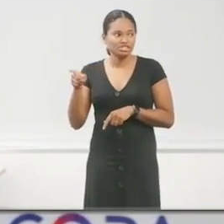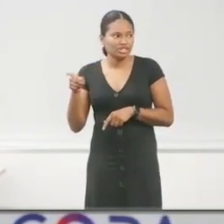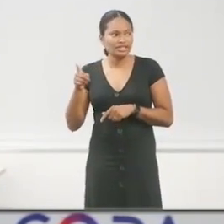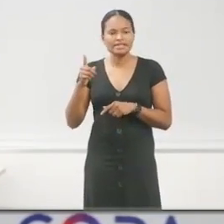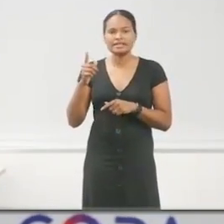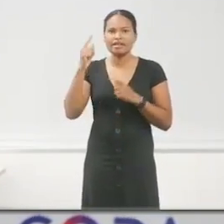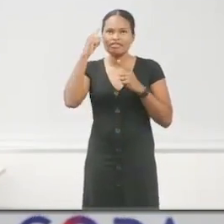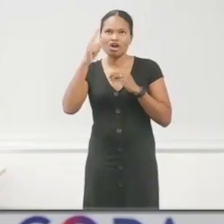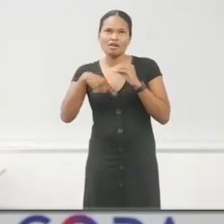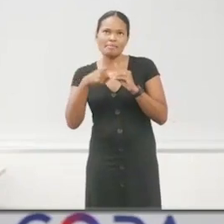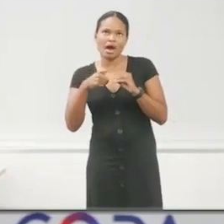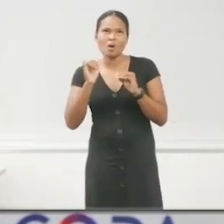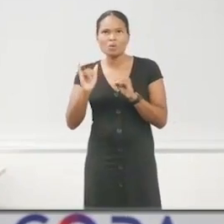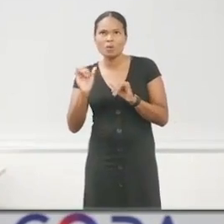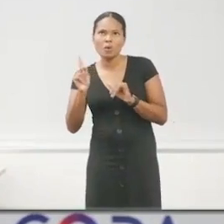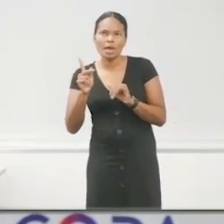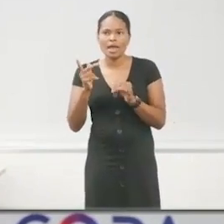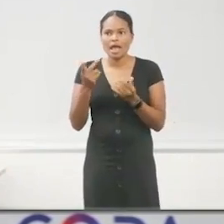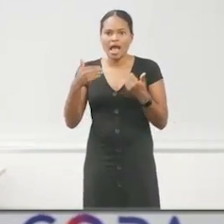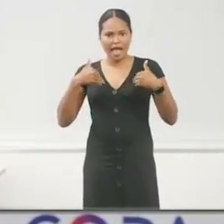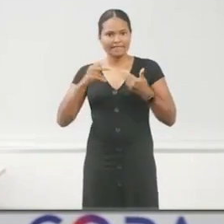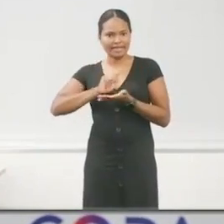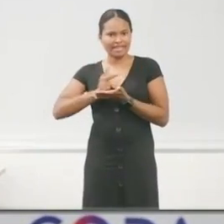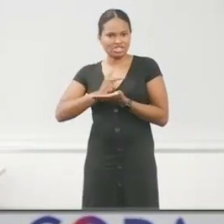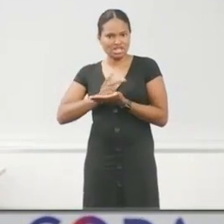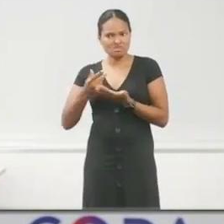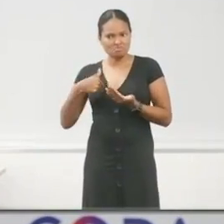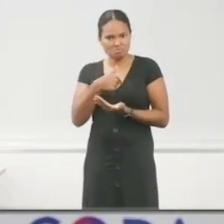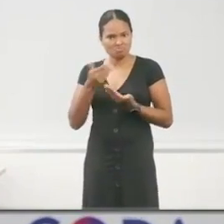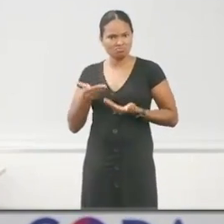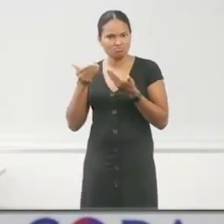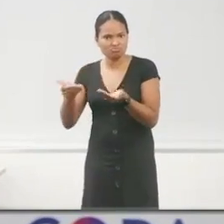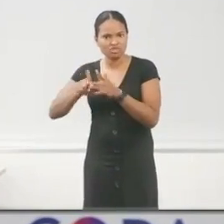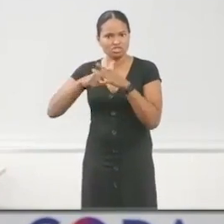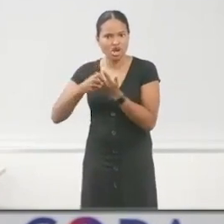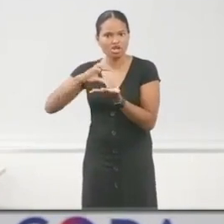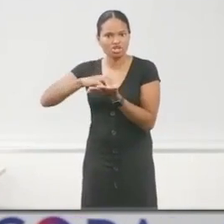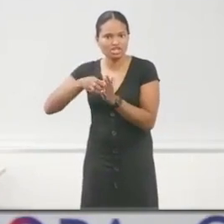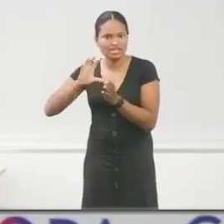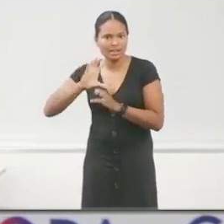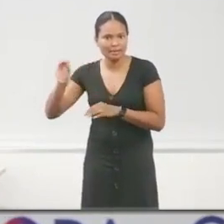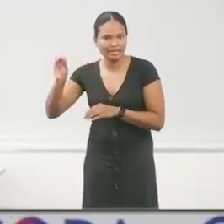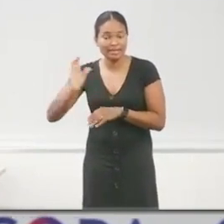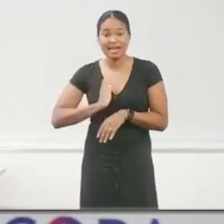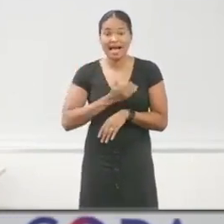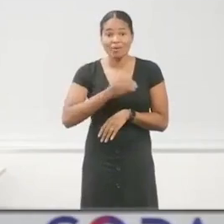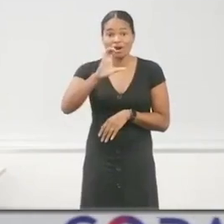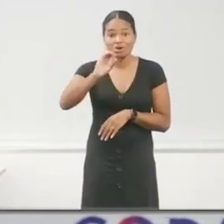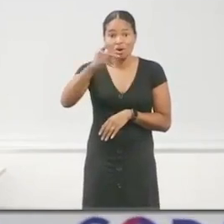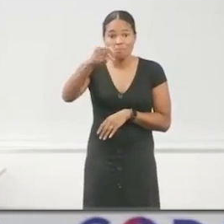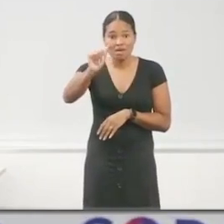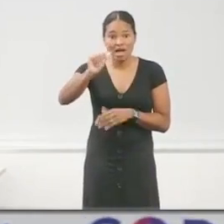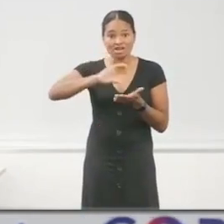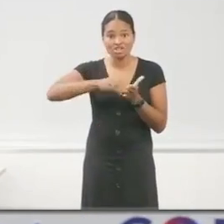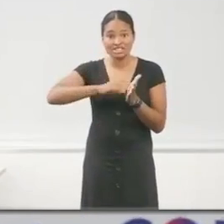don't need to move that stuff. Let's start a cookie company. Our Copa cookies are so fantastic, and I believe right we're here. going to have